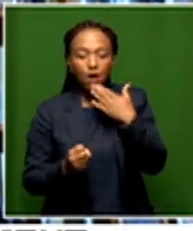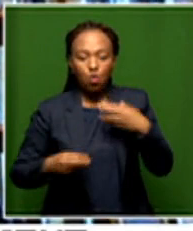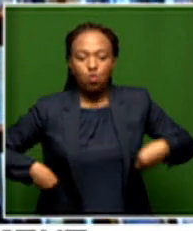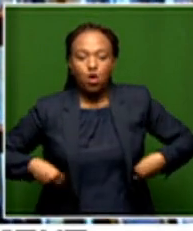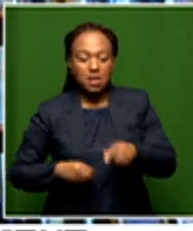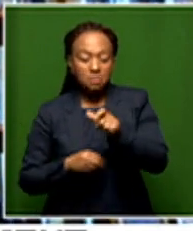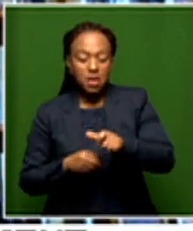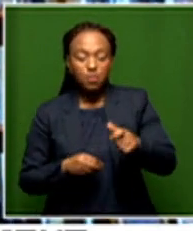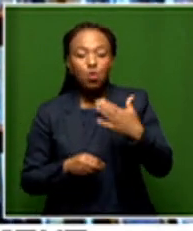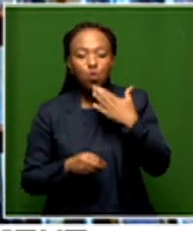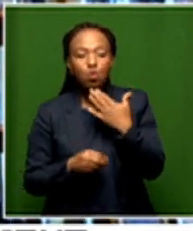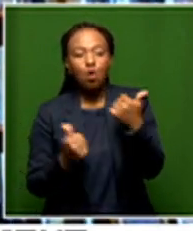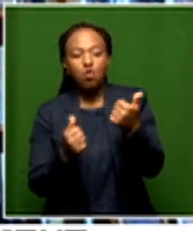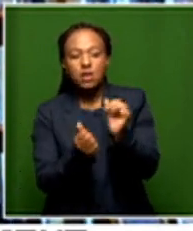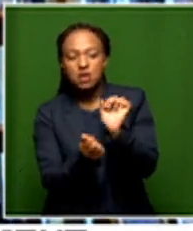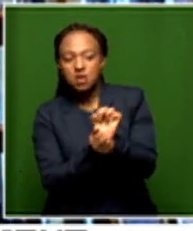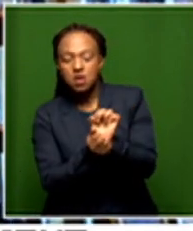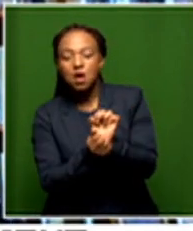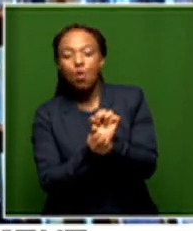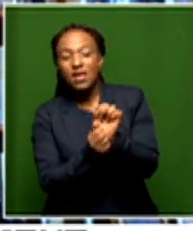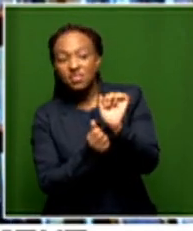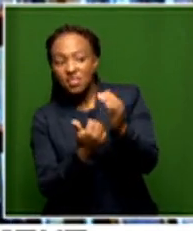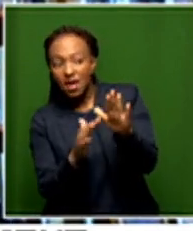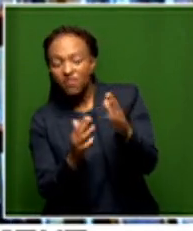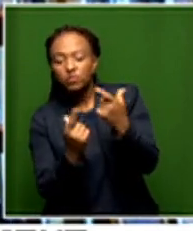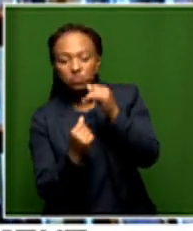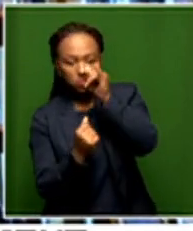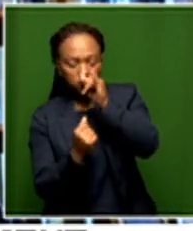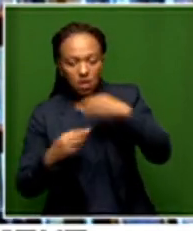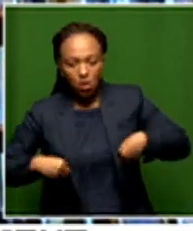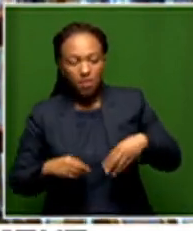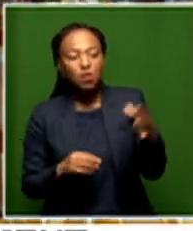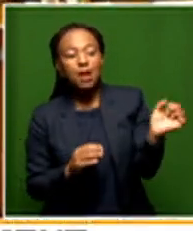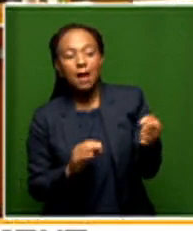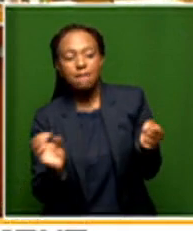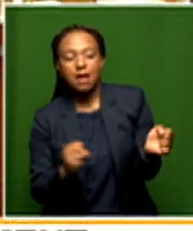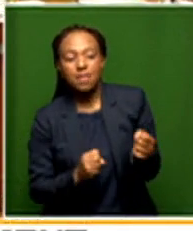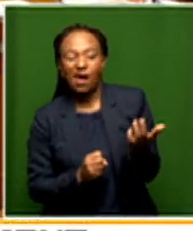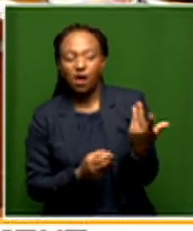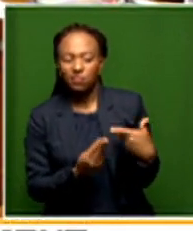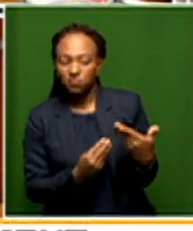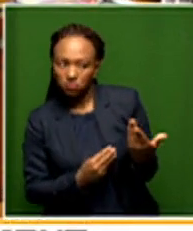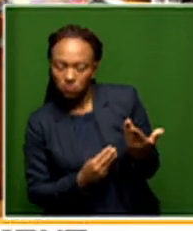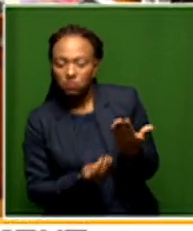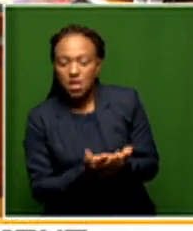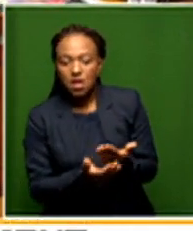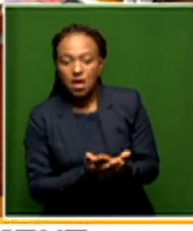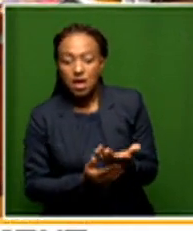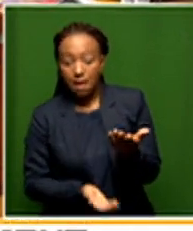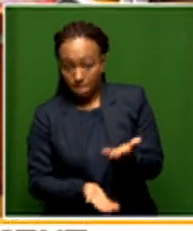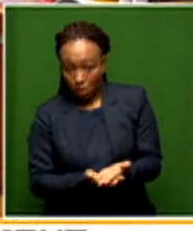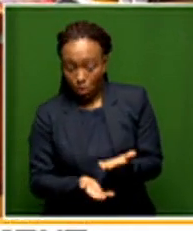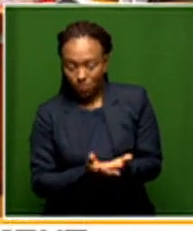put on trial for their corrupt activities. The capability, the capacity, and